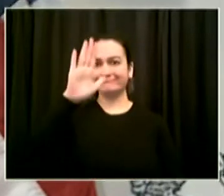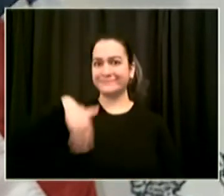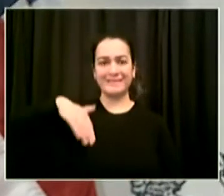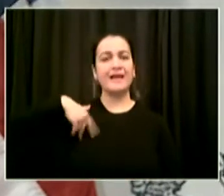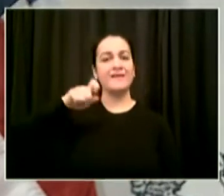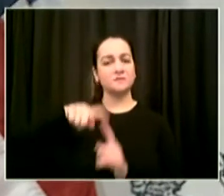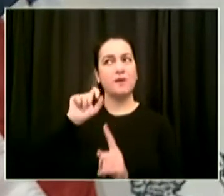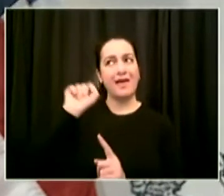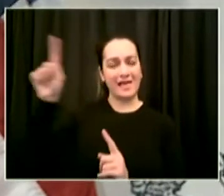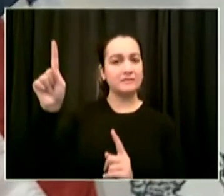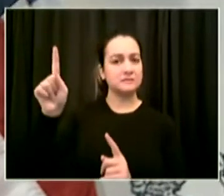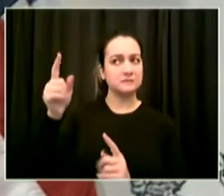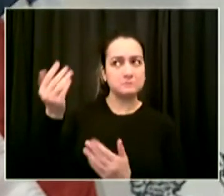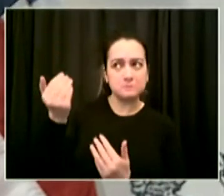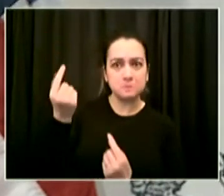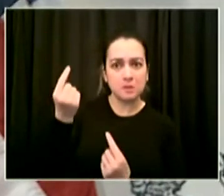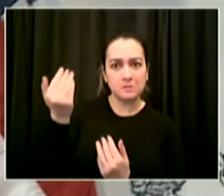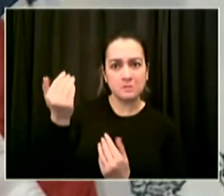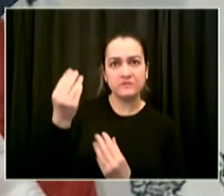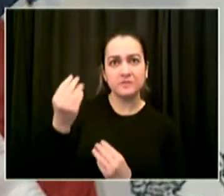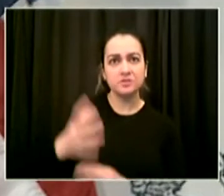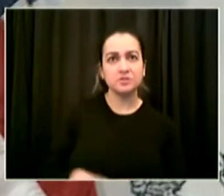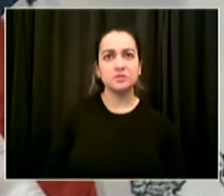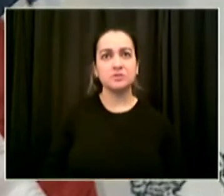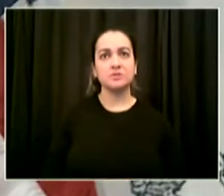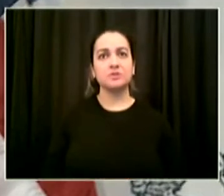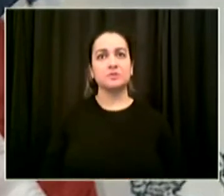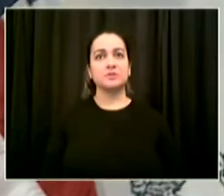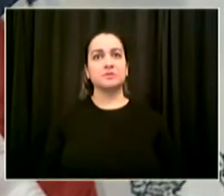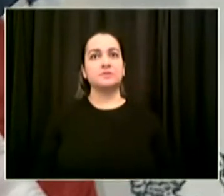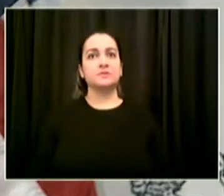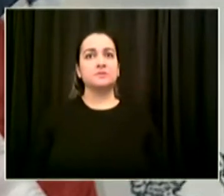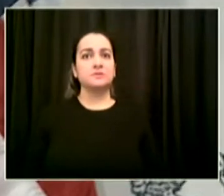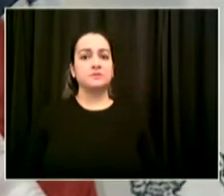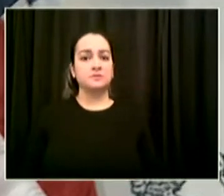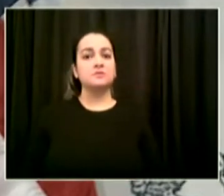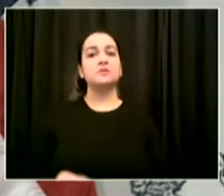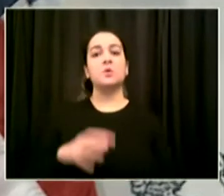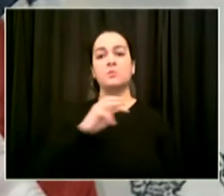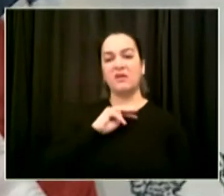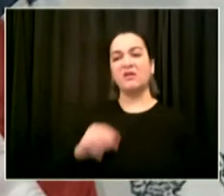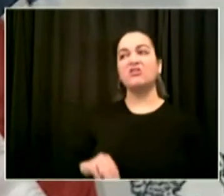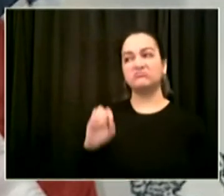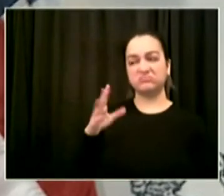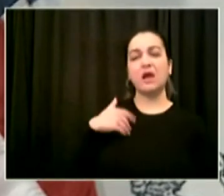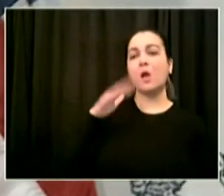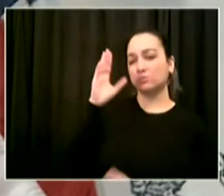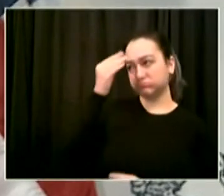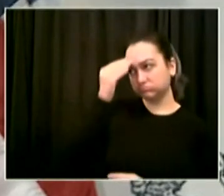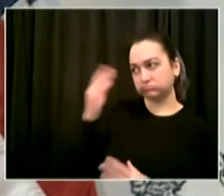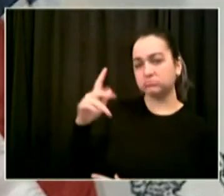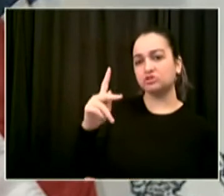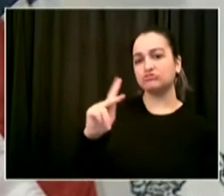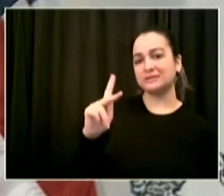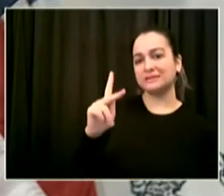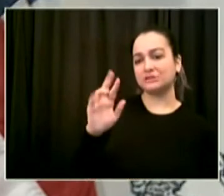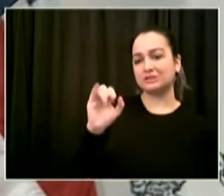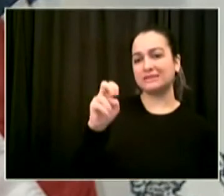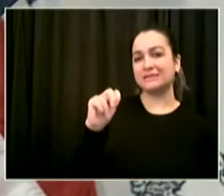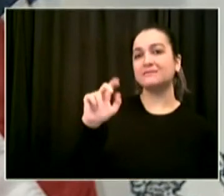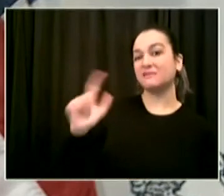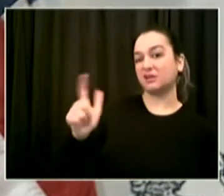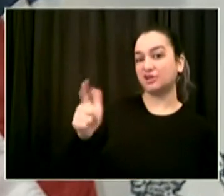Great, thank you. And the second question is about the 24/7 vax sites. You know, you said that